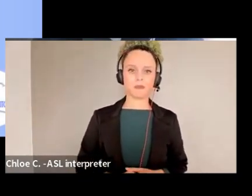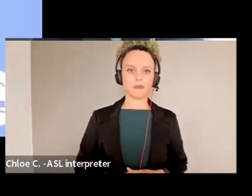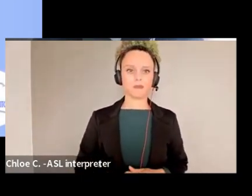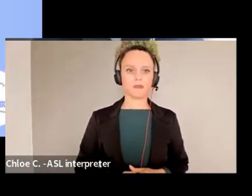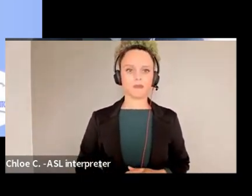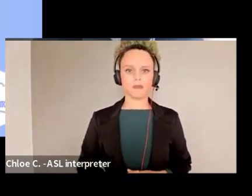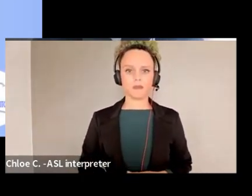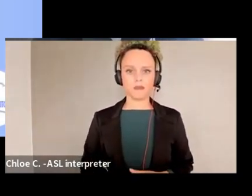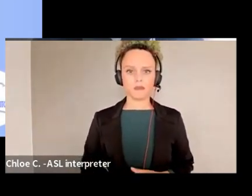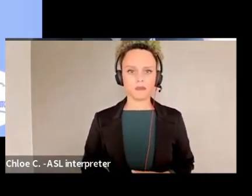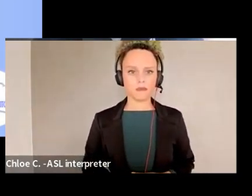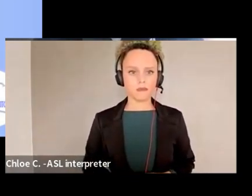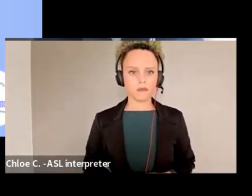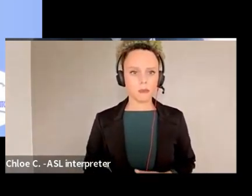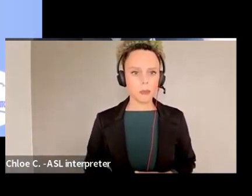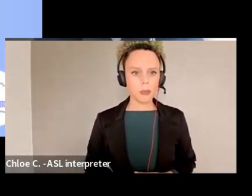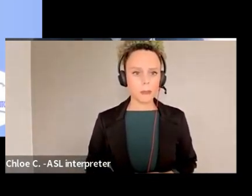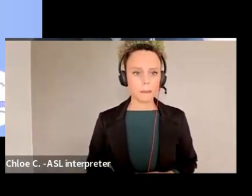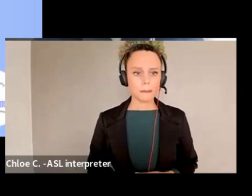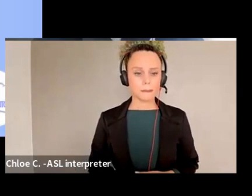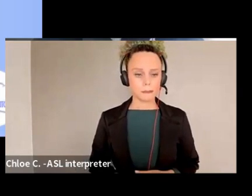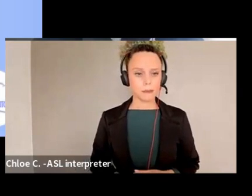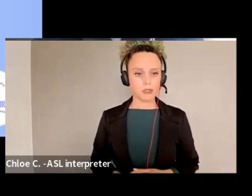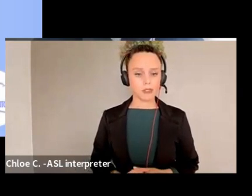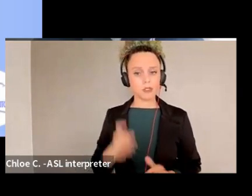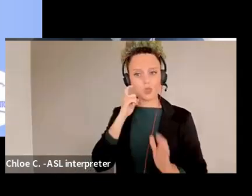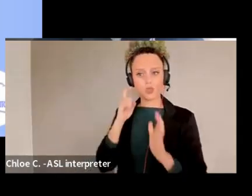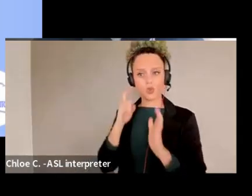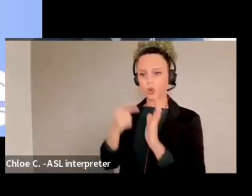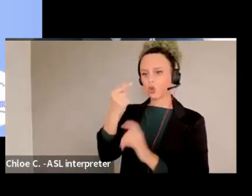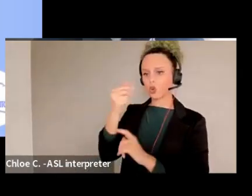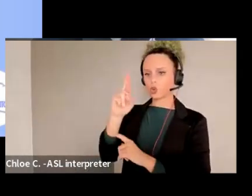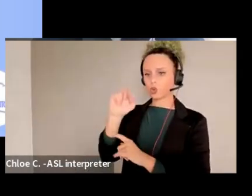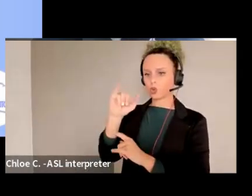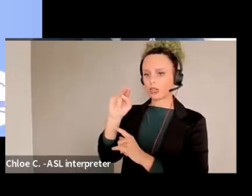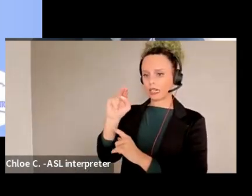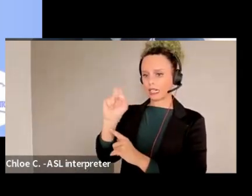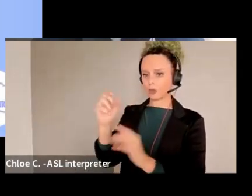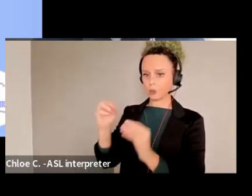other foods? Not necessarily.